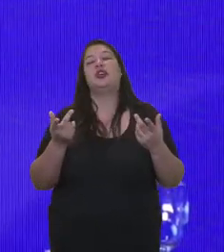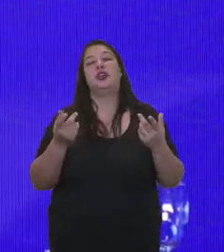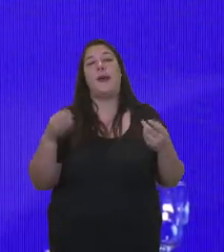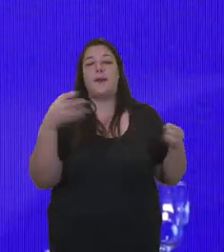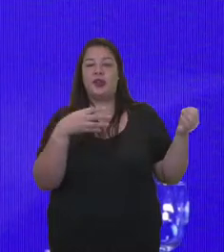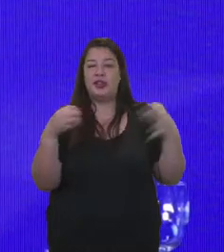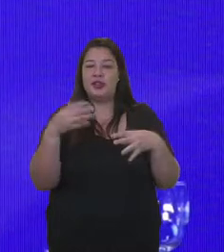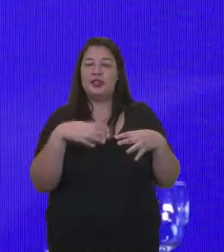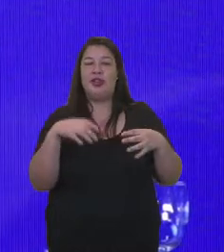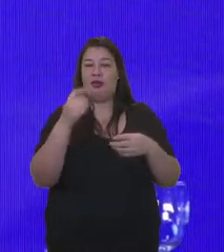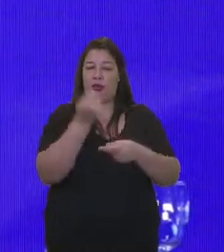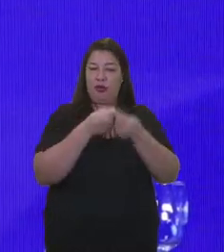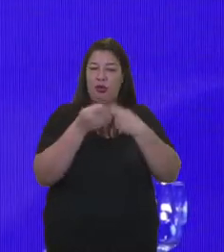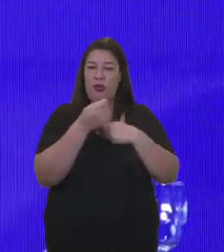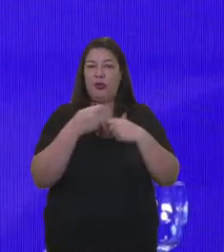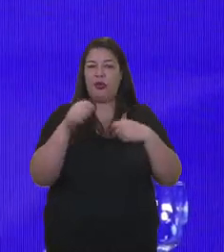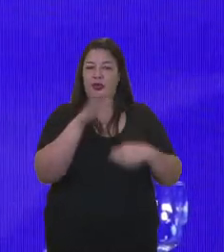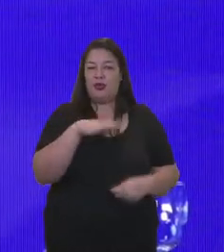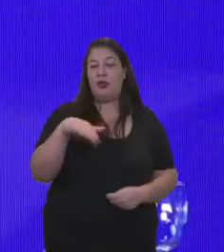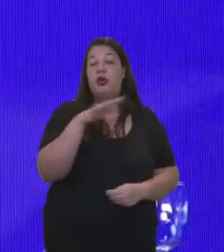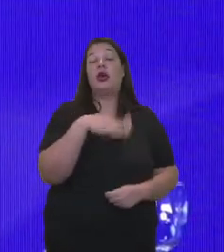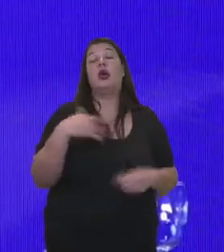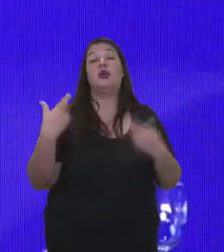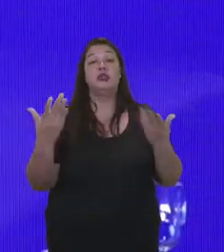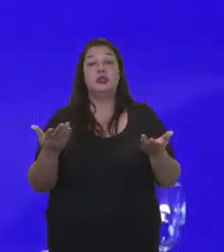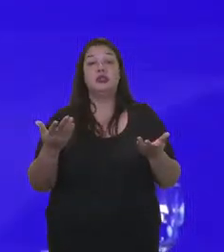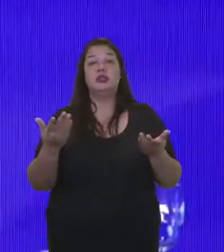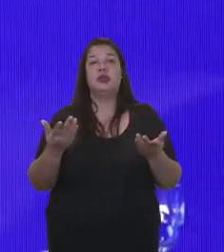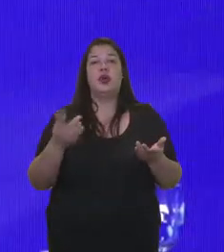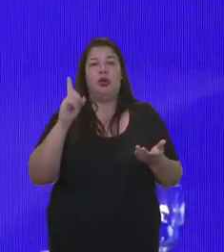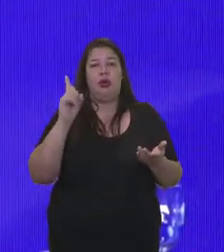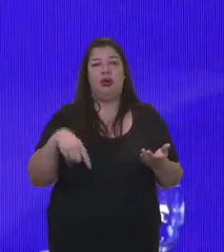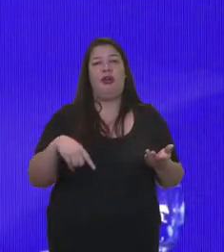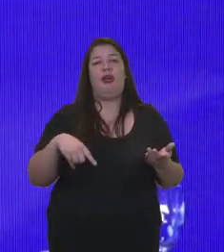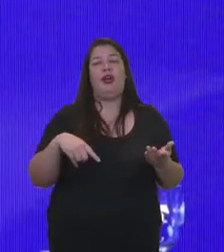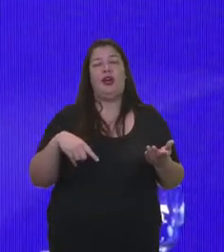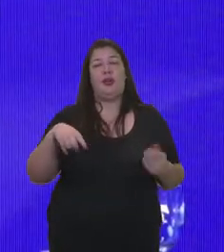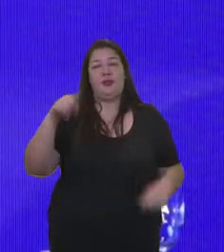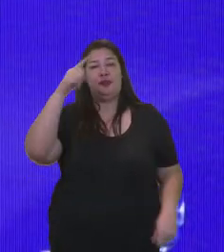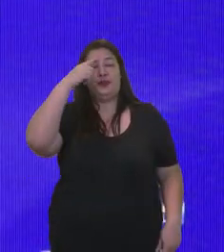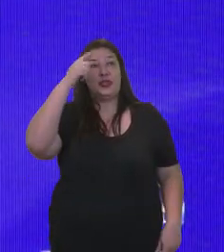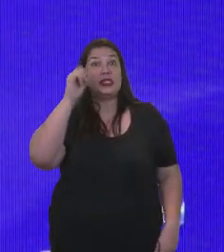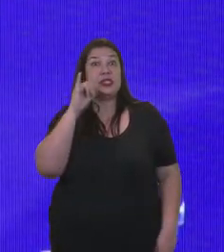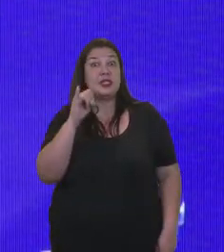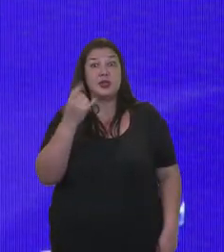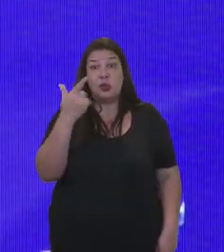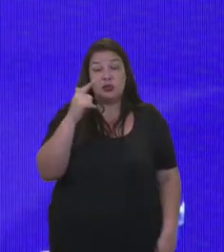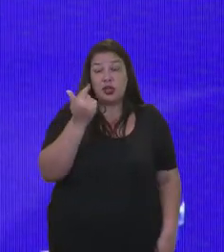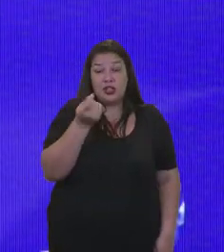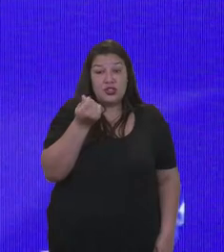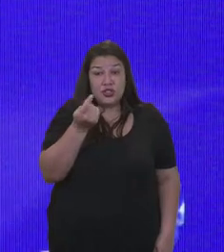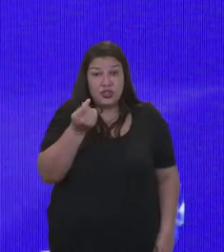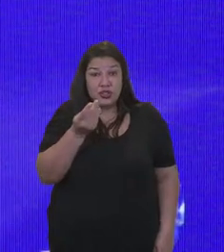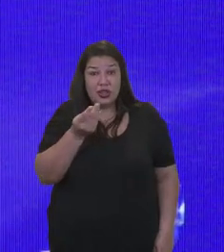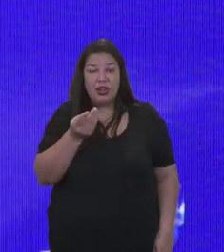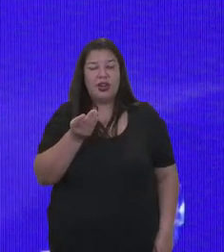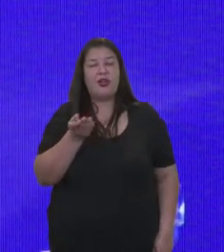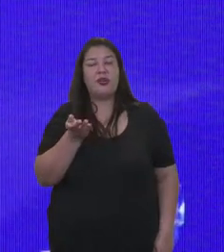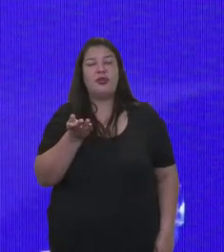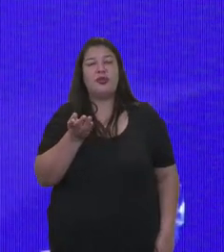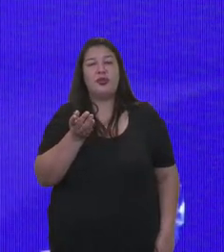to upgrade the local economy. The most delicate nerve of the human body is the pocket. If